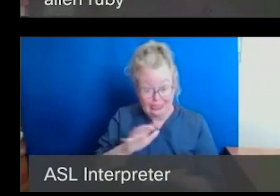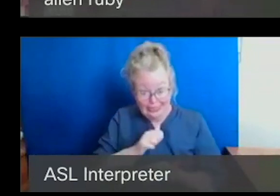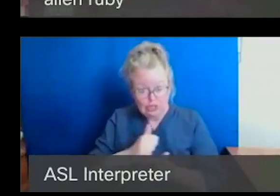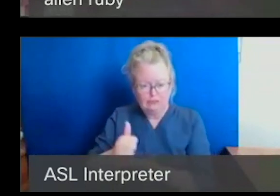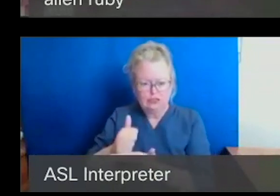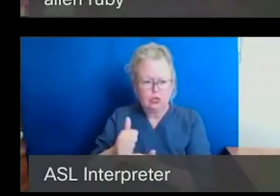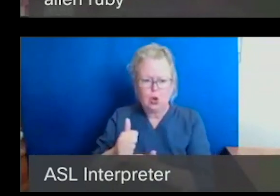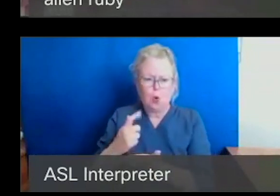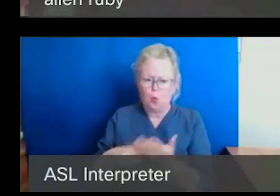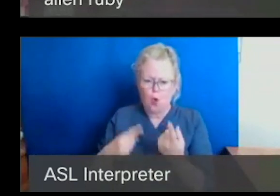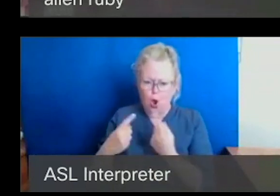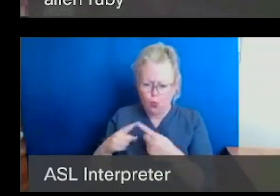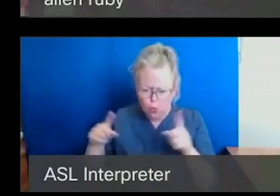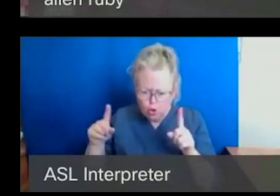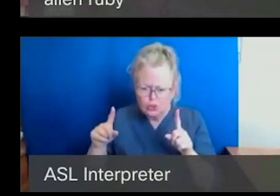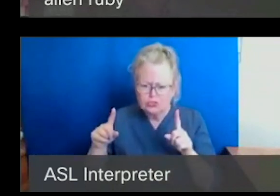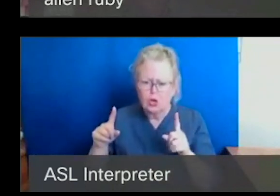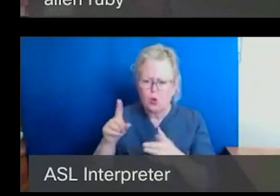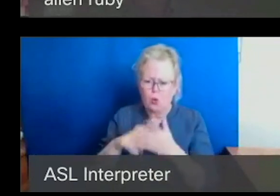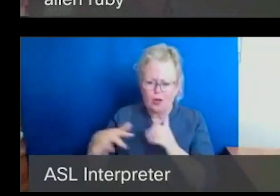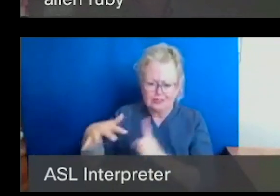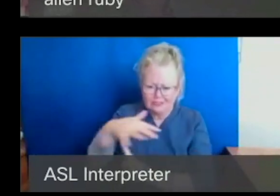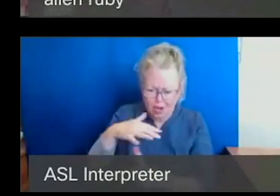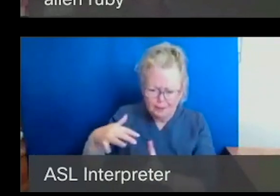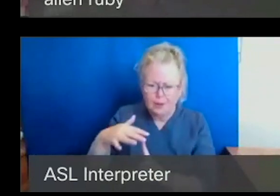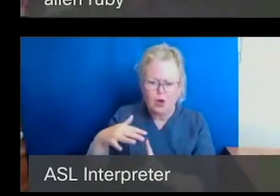students, and under what conditions?